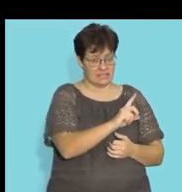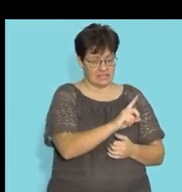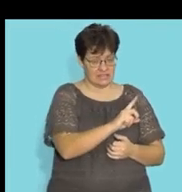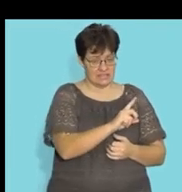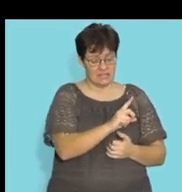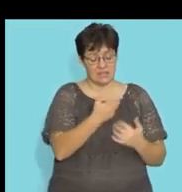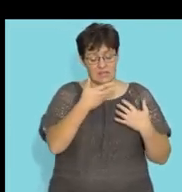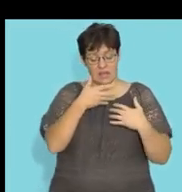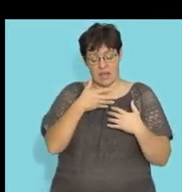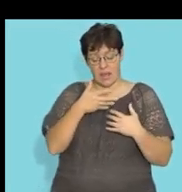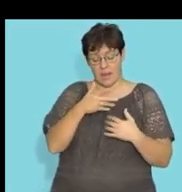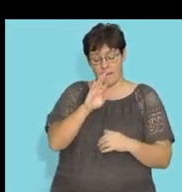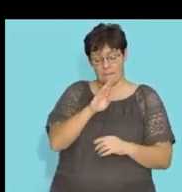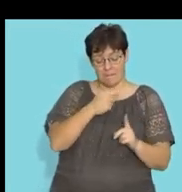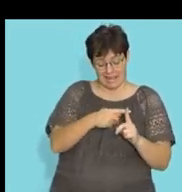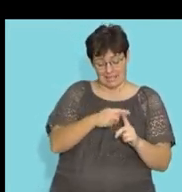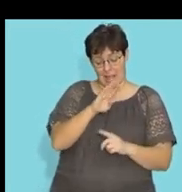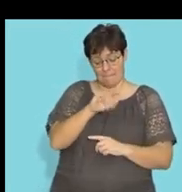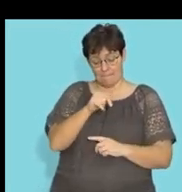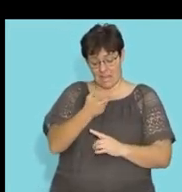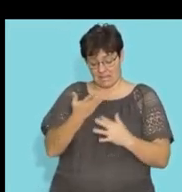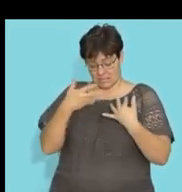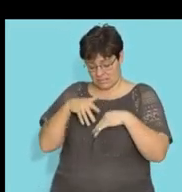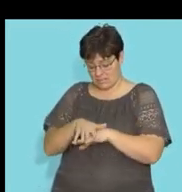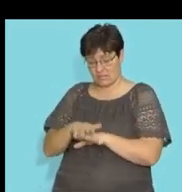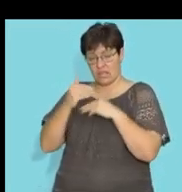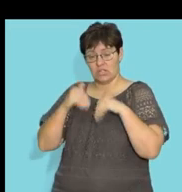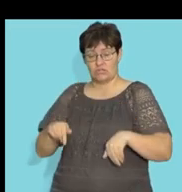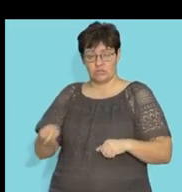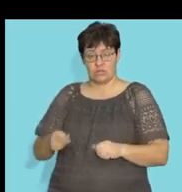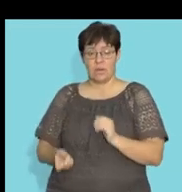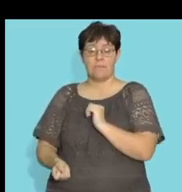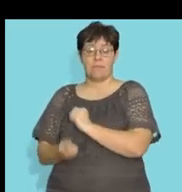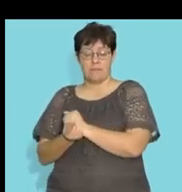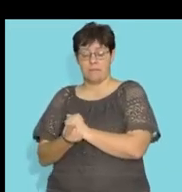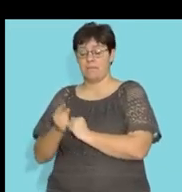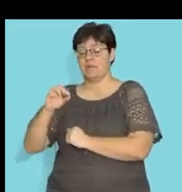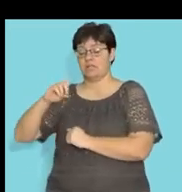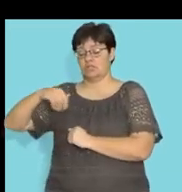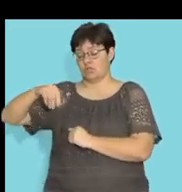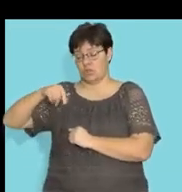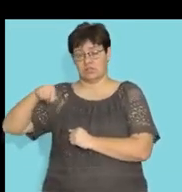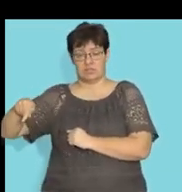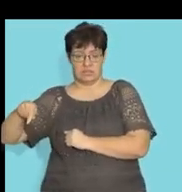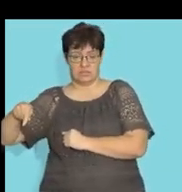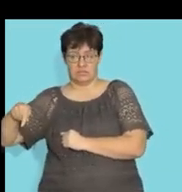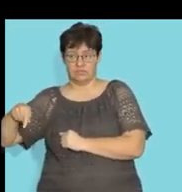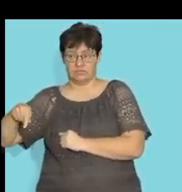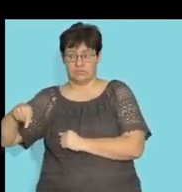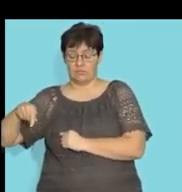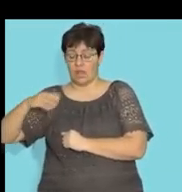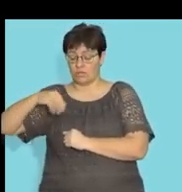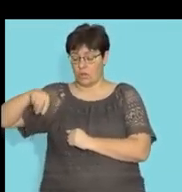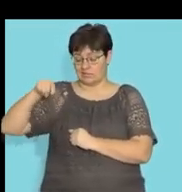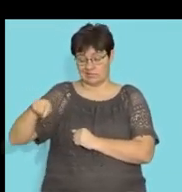acid reacted with a base in a neutralization reaction. It forms a salt, and